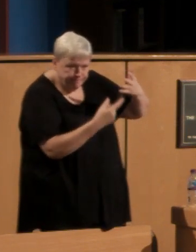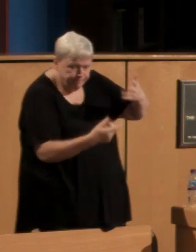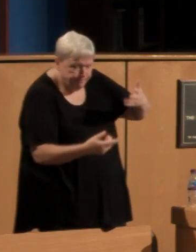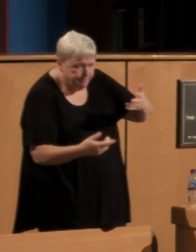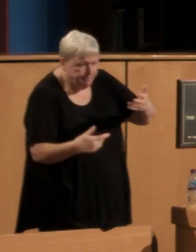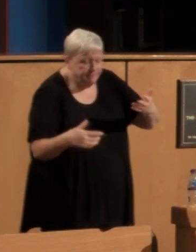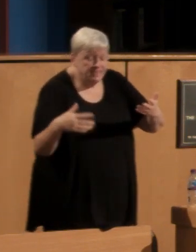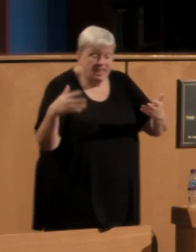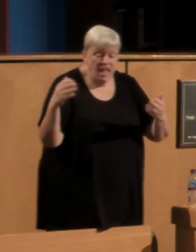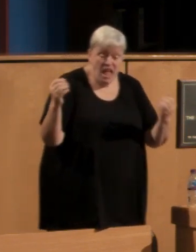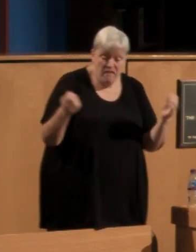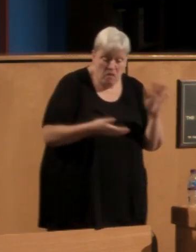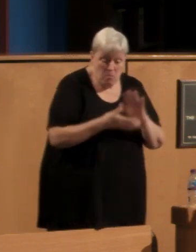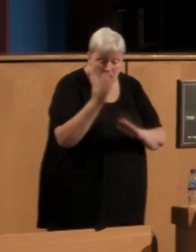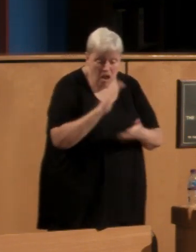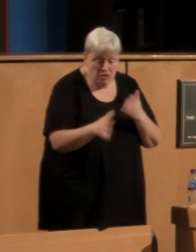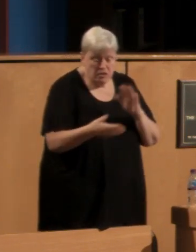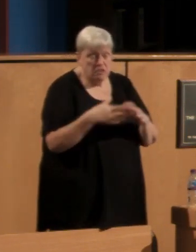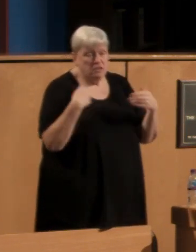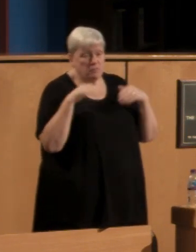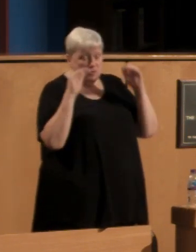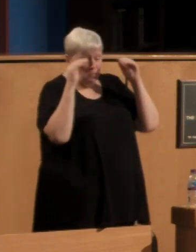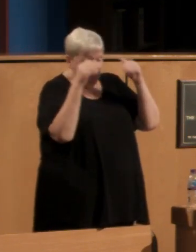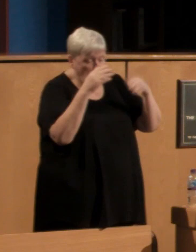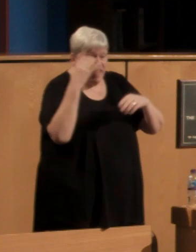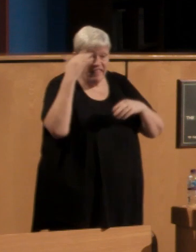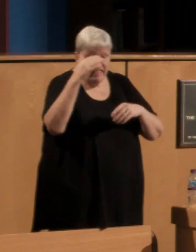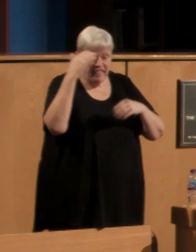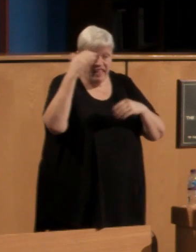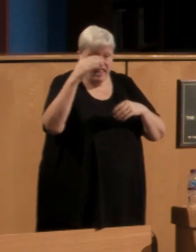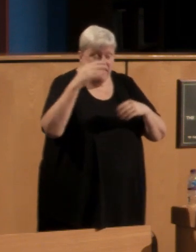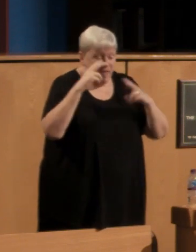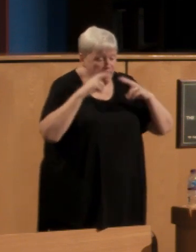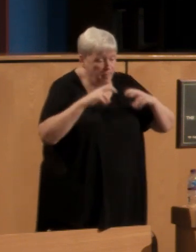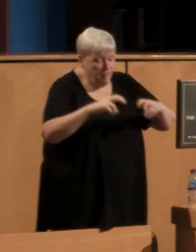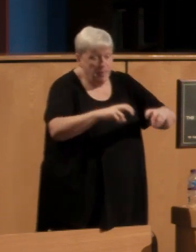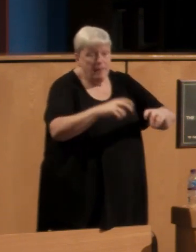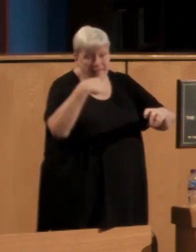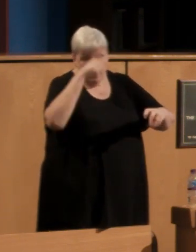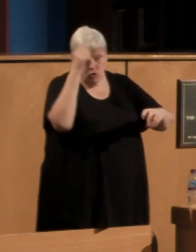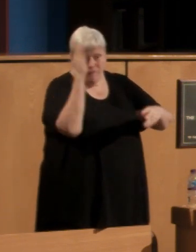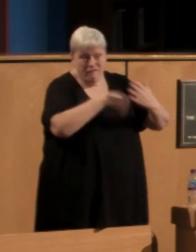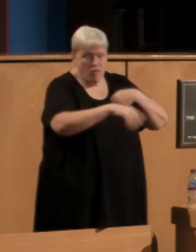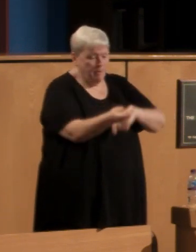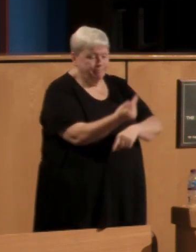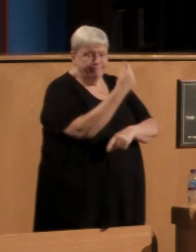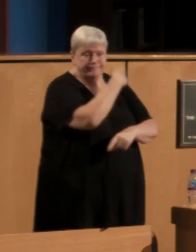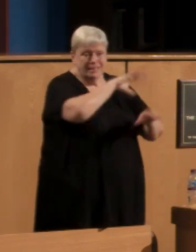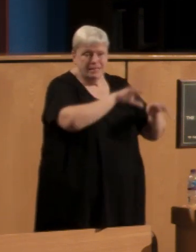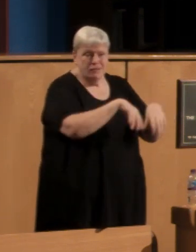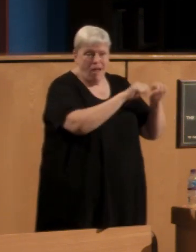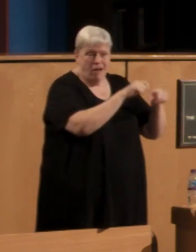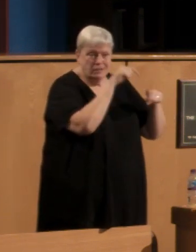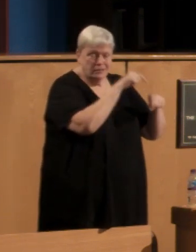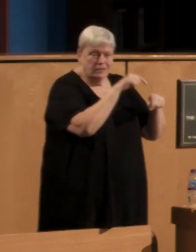bought in on what themes are going to be explored right from the start, then you can have